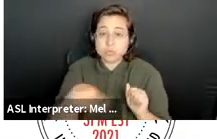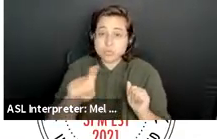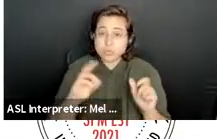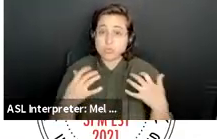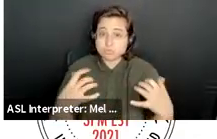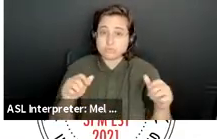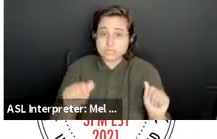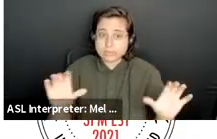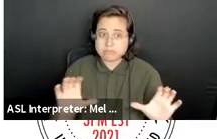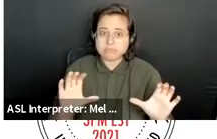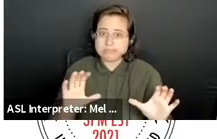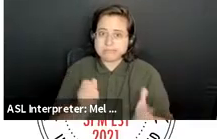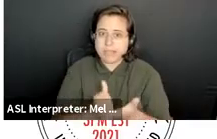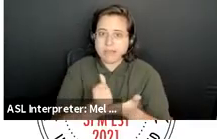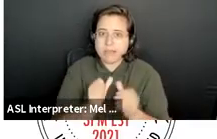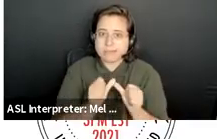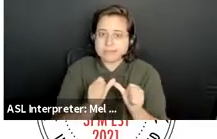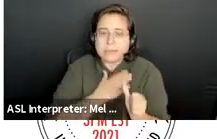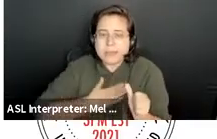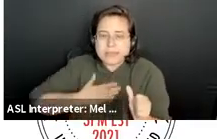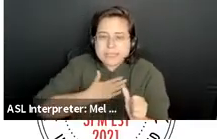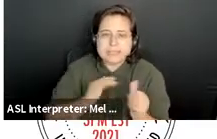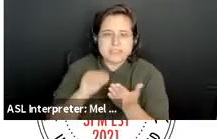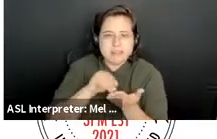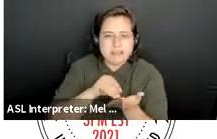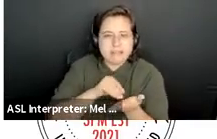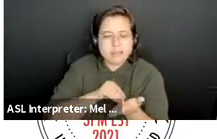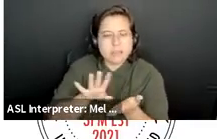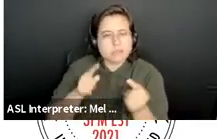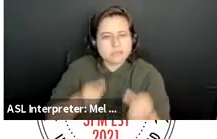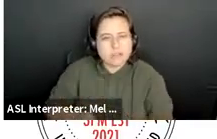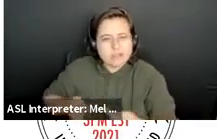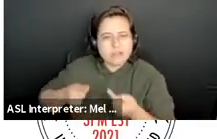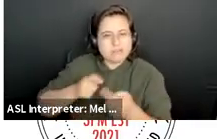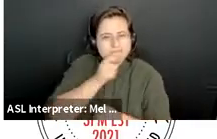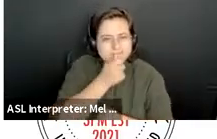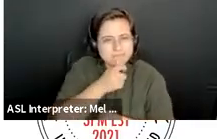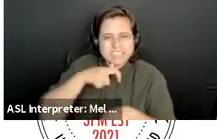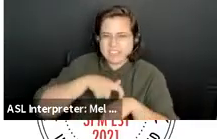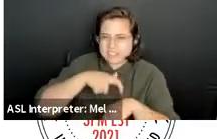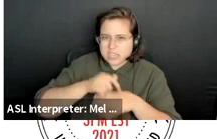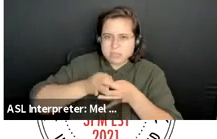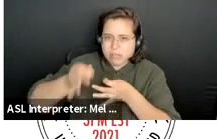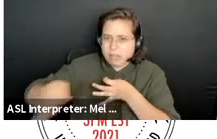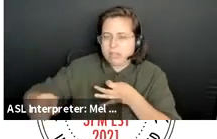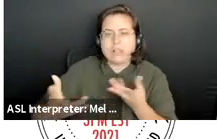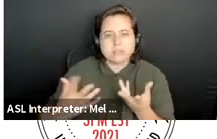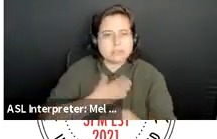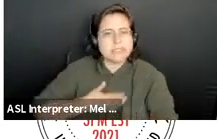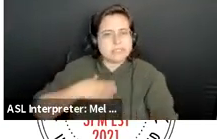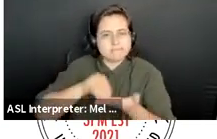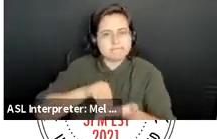continue to help. Please do document the difficulties and the timeframes you're experiencing. Keep your elected